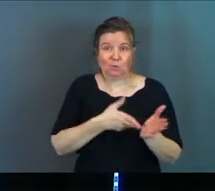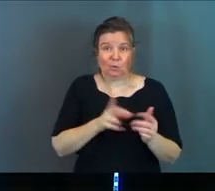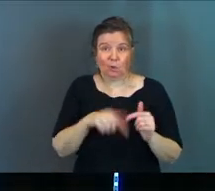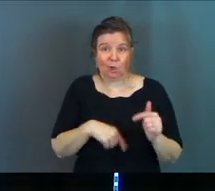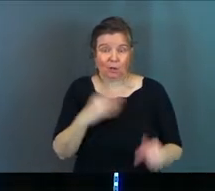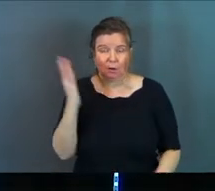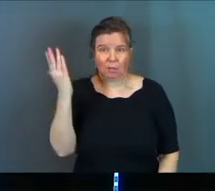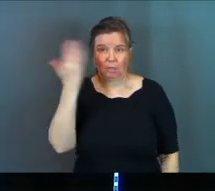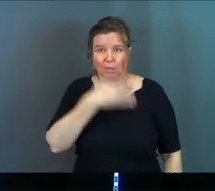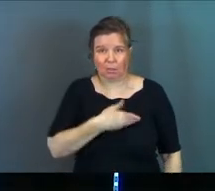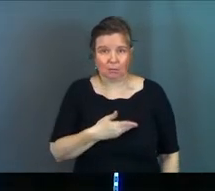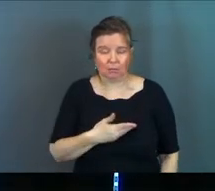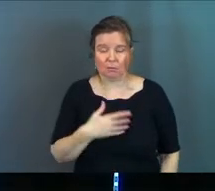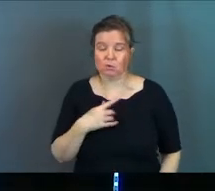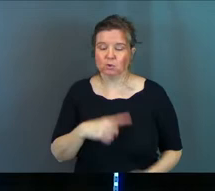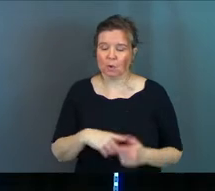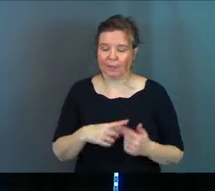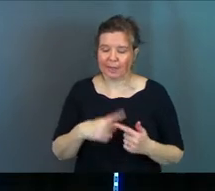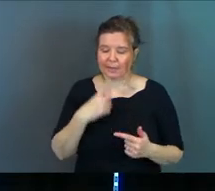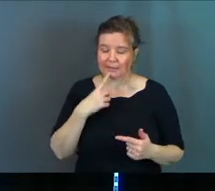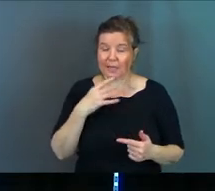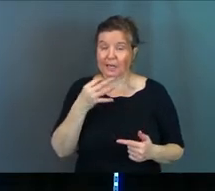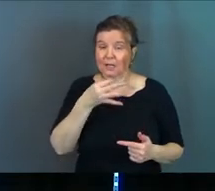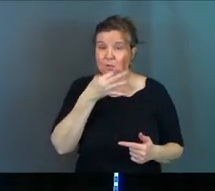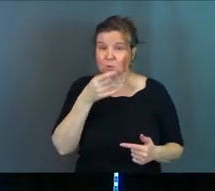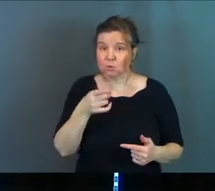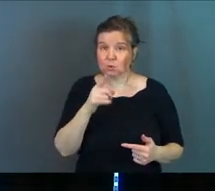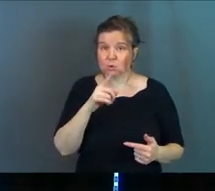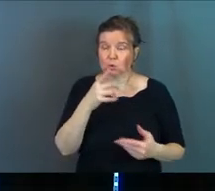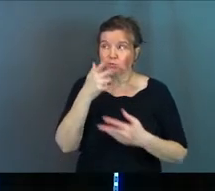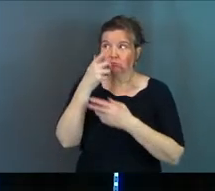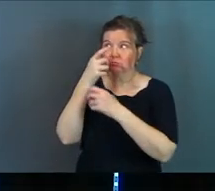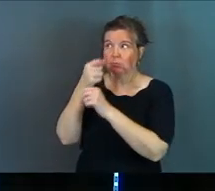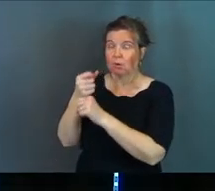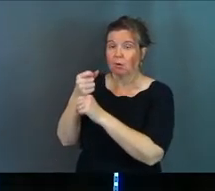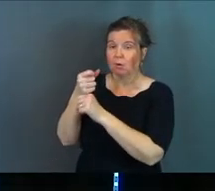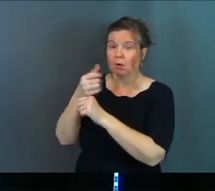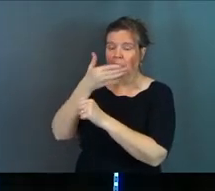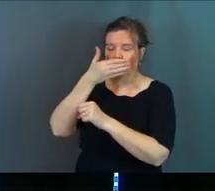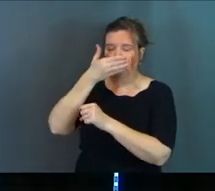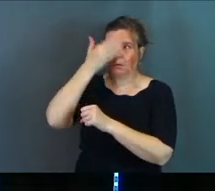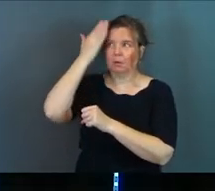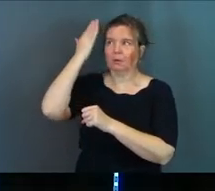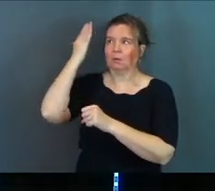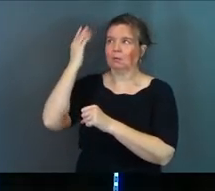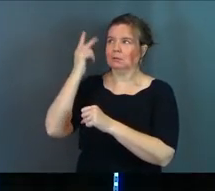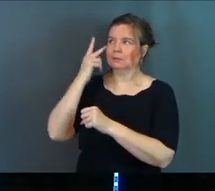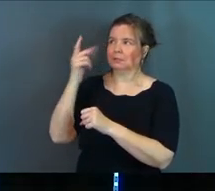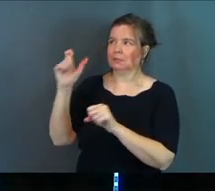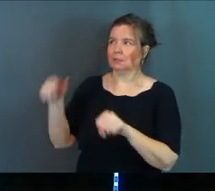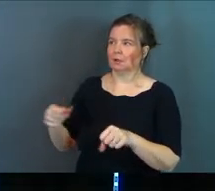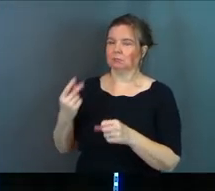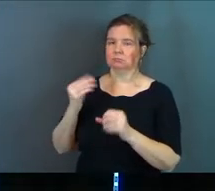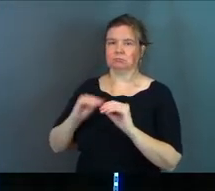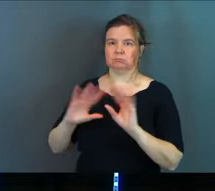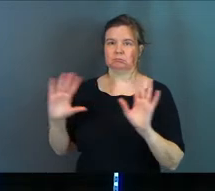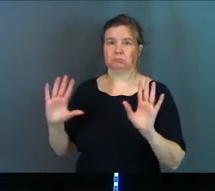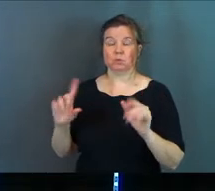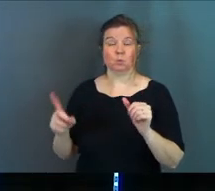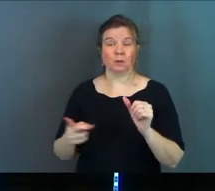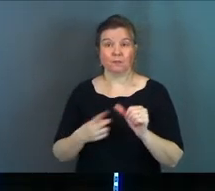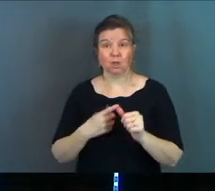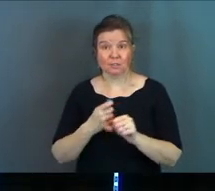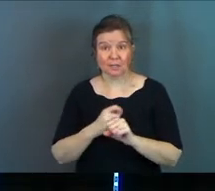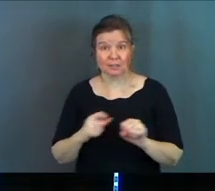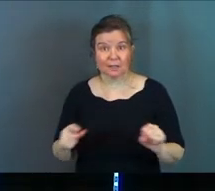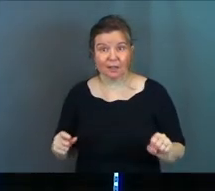truth. And so then he says, as soon as you believe, the veil is removed. So when you first